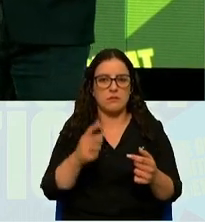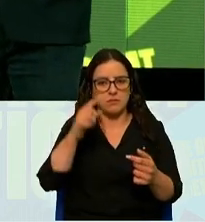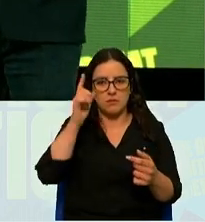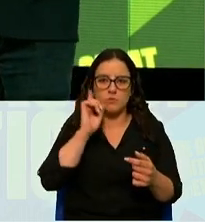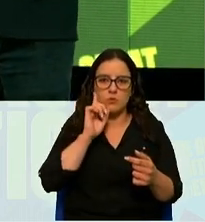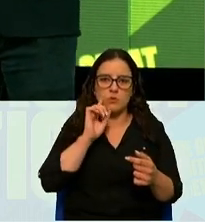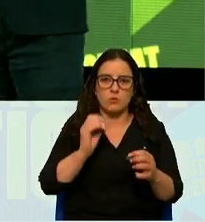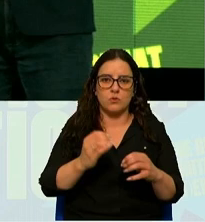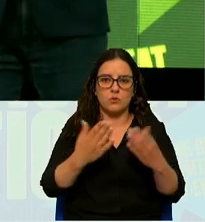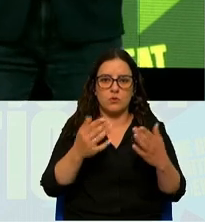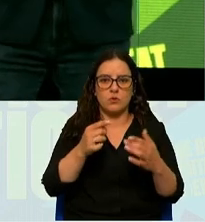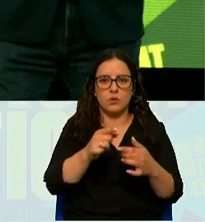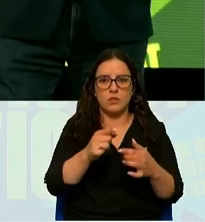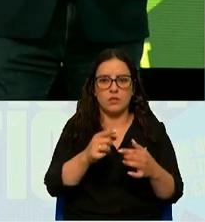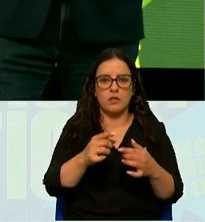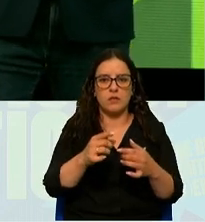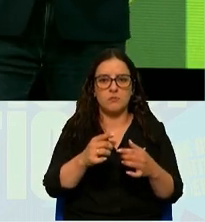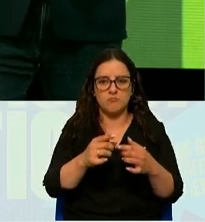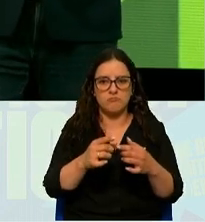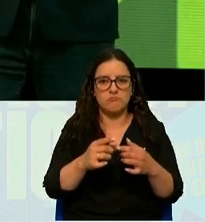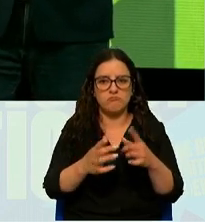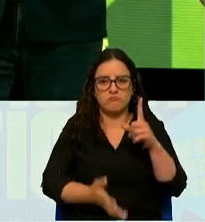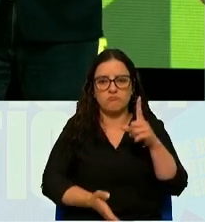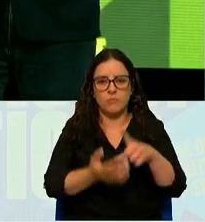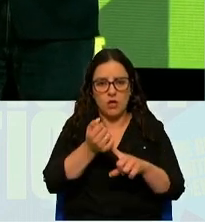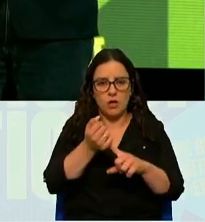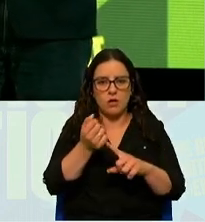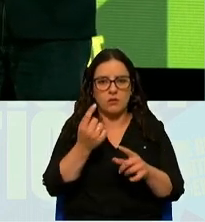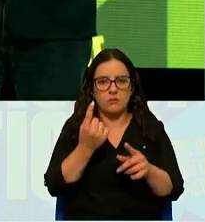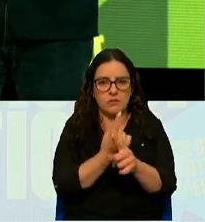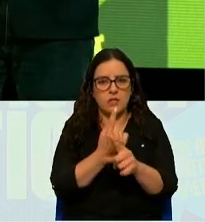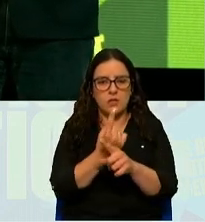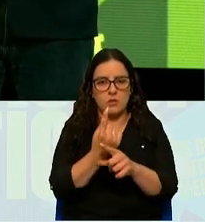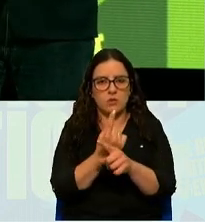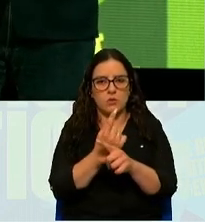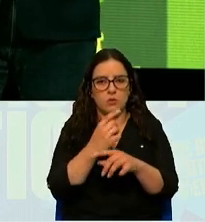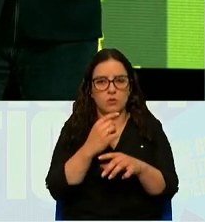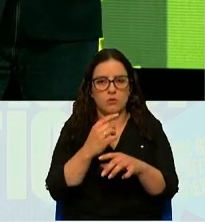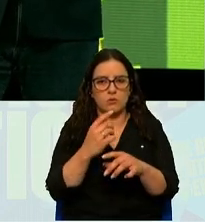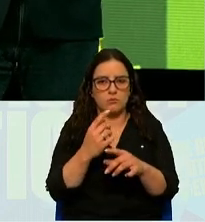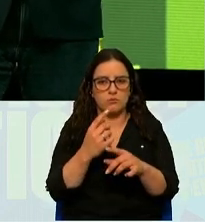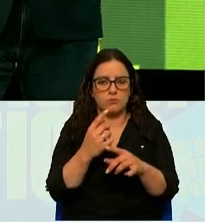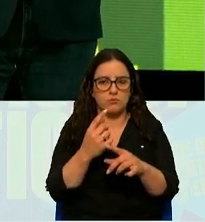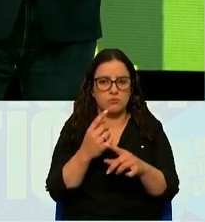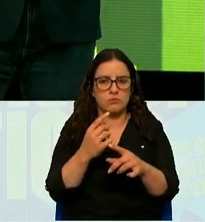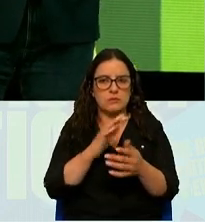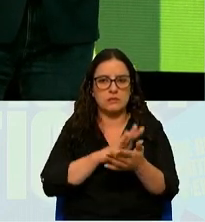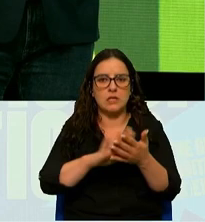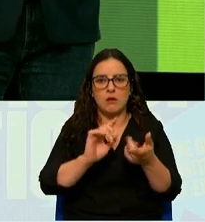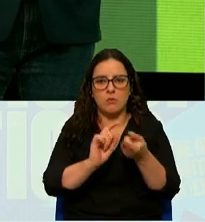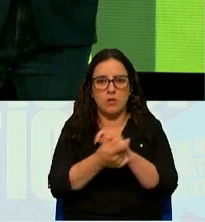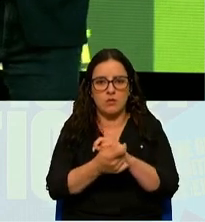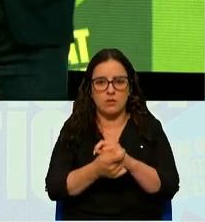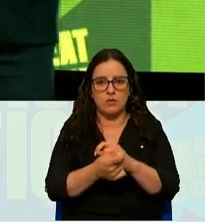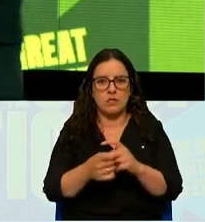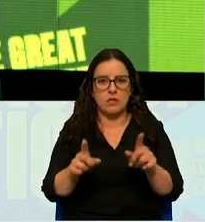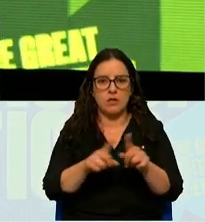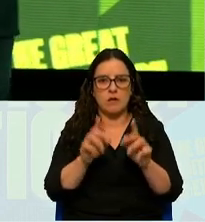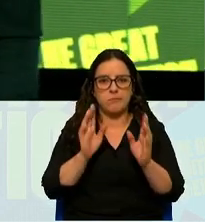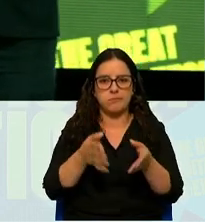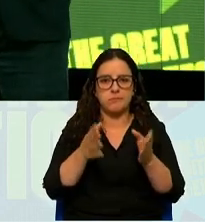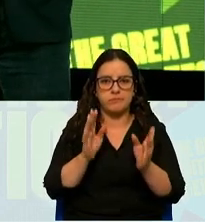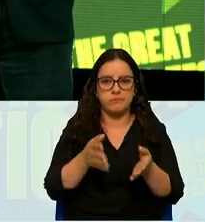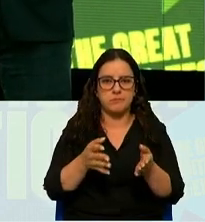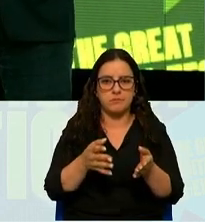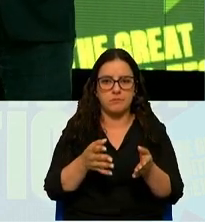thing, is that it's able to do this variety of things without any change. So you don't longer require